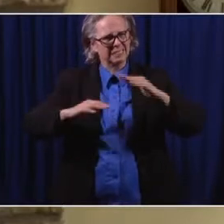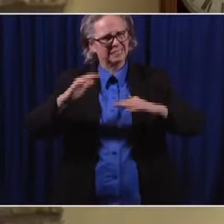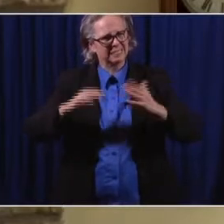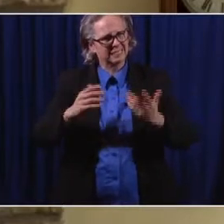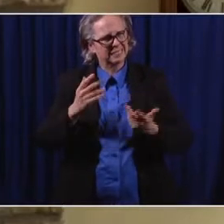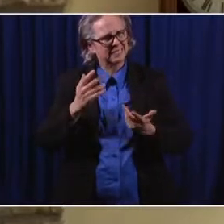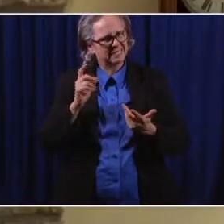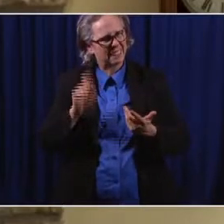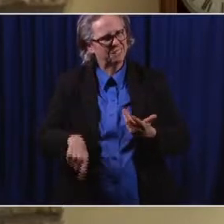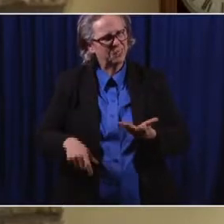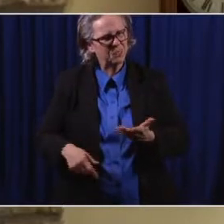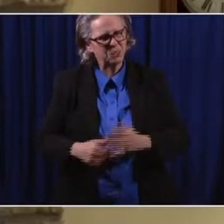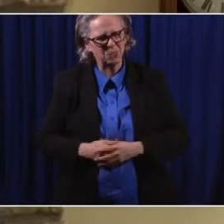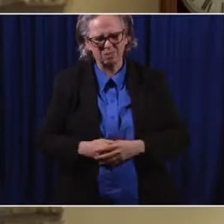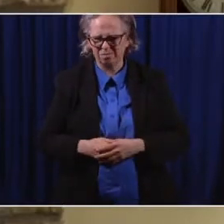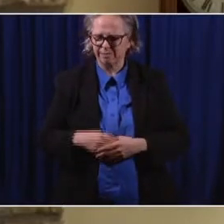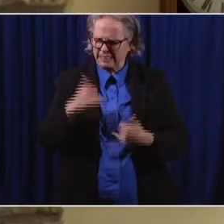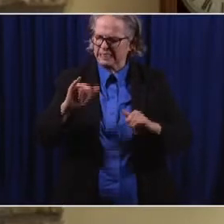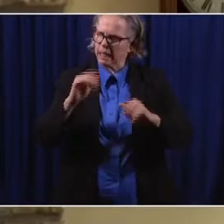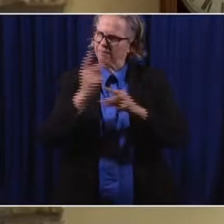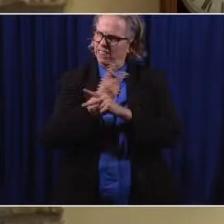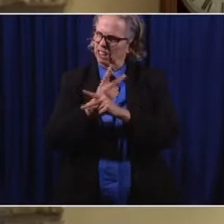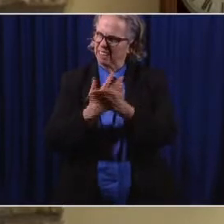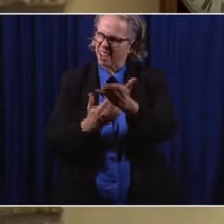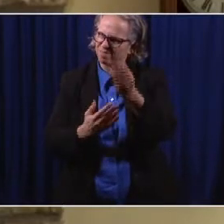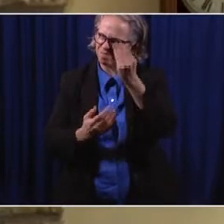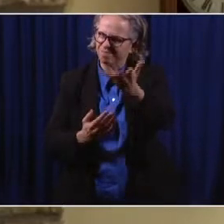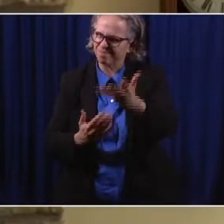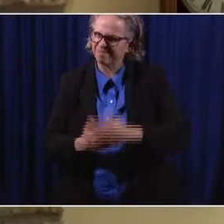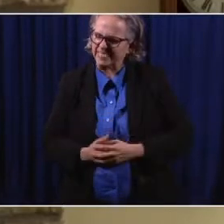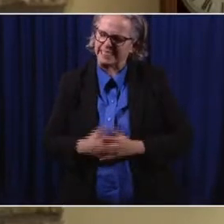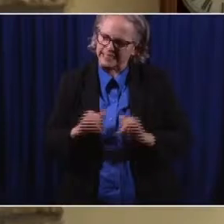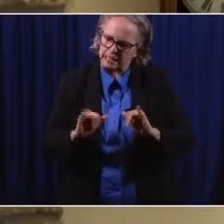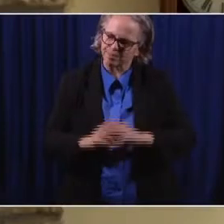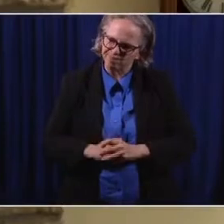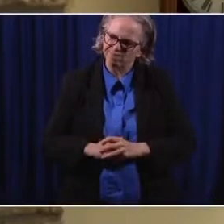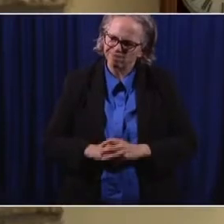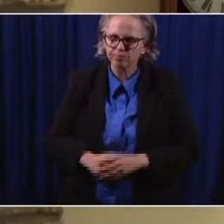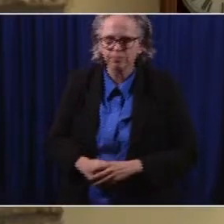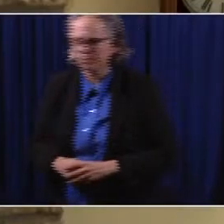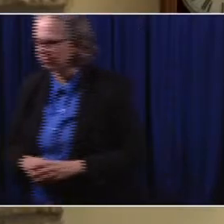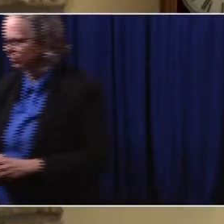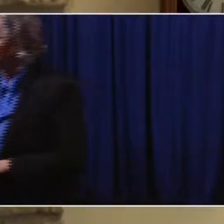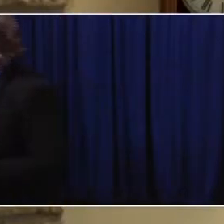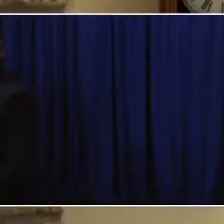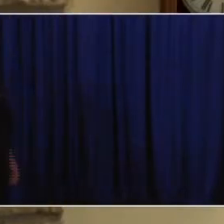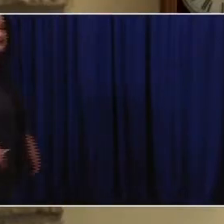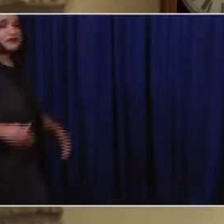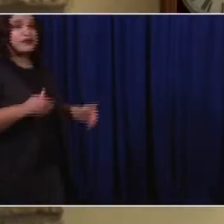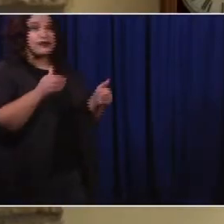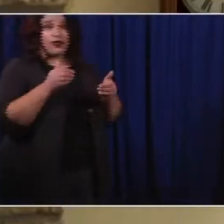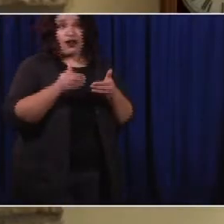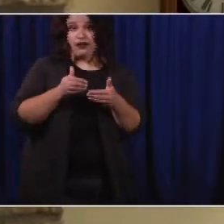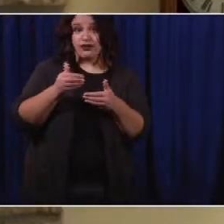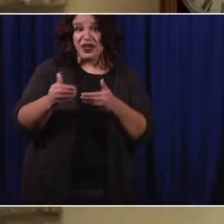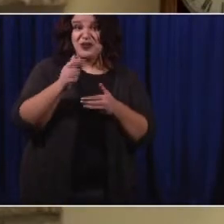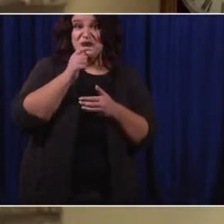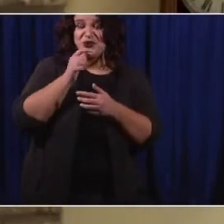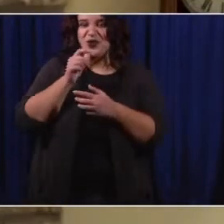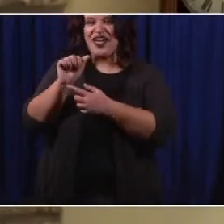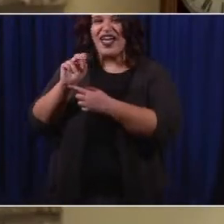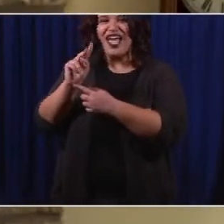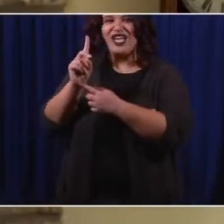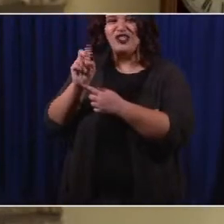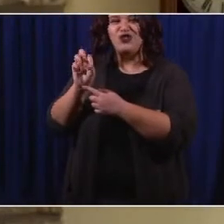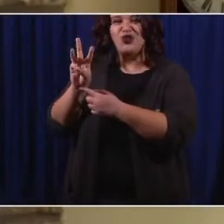to weigh this out. Next question is from Andrew Welsh Huggins at the Associated Press. Happy birthday,